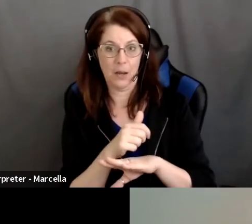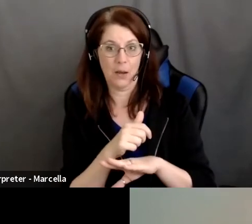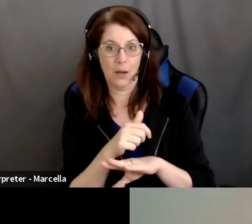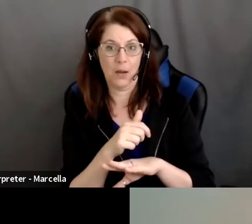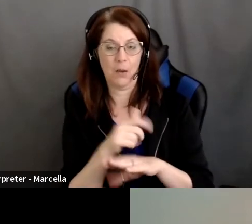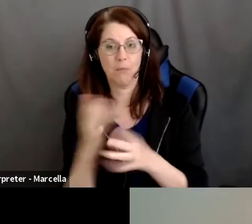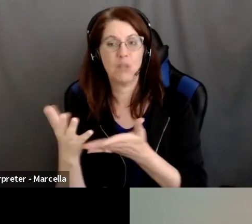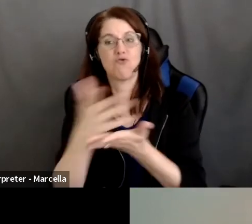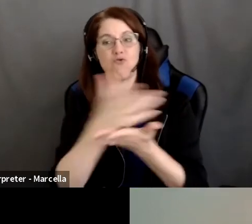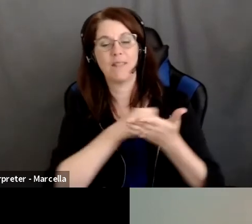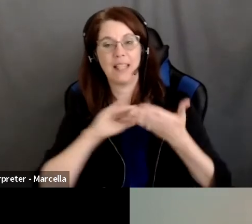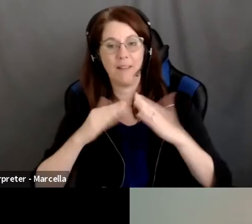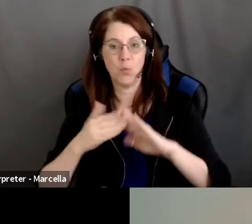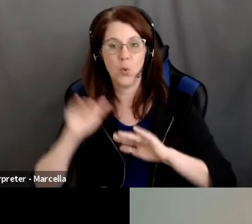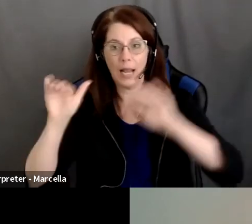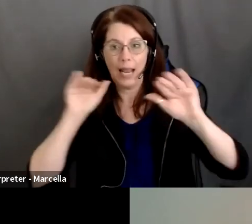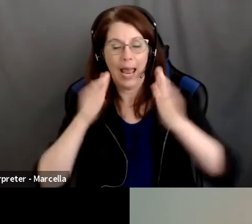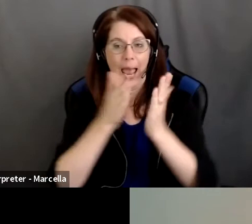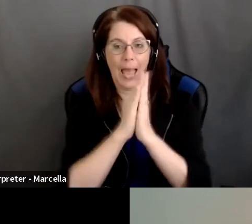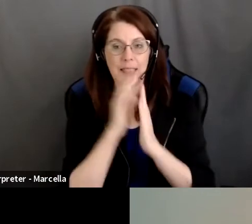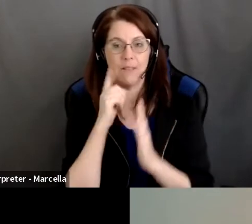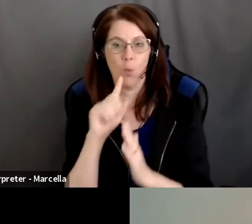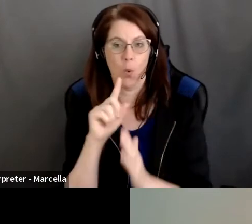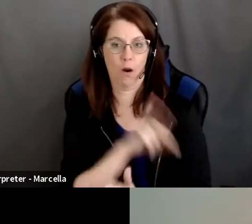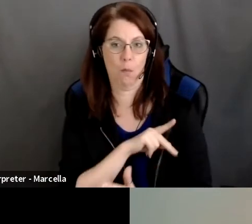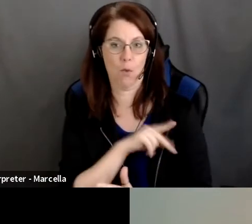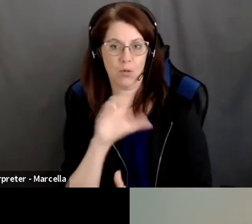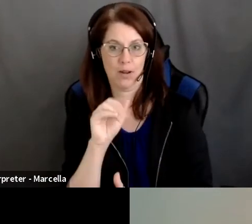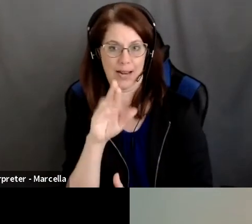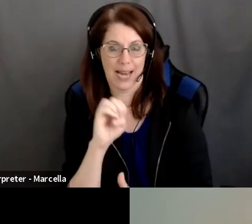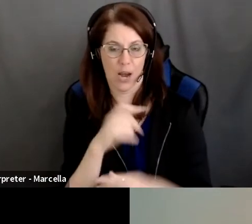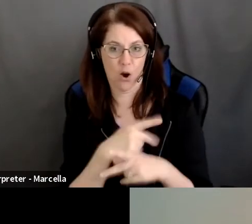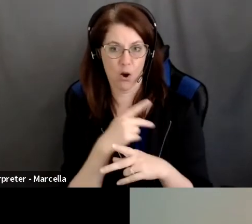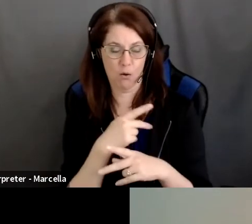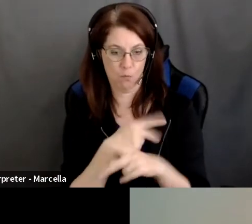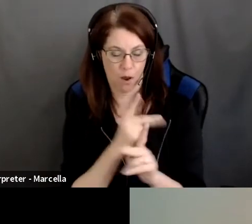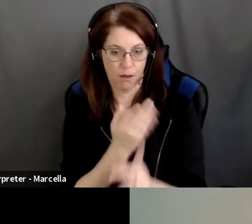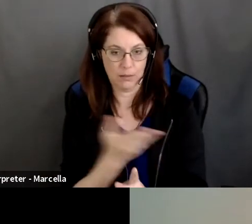the community and asking for personal care products and things, if they